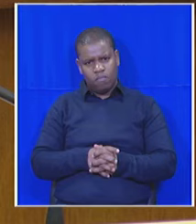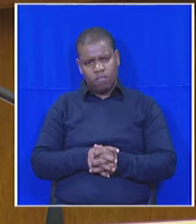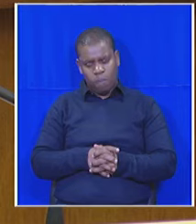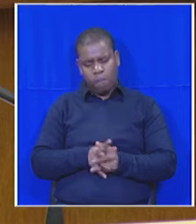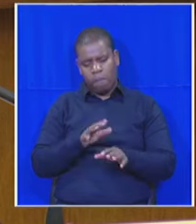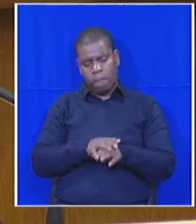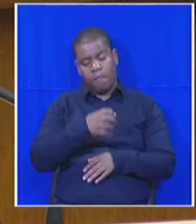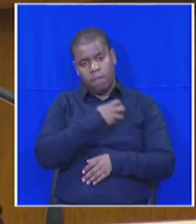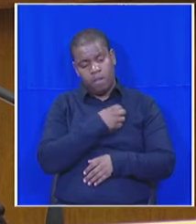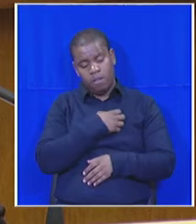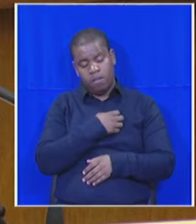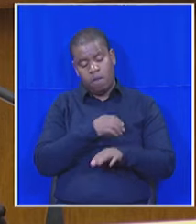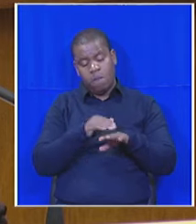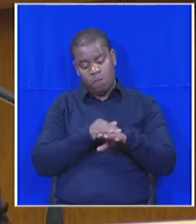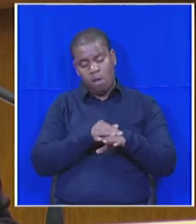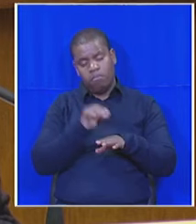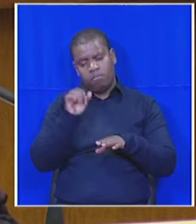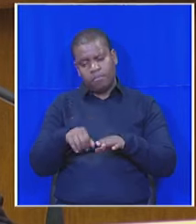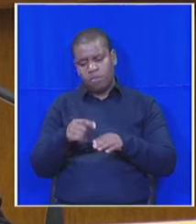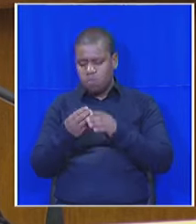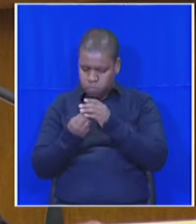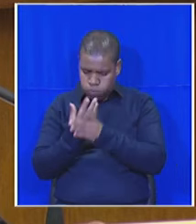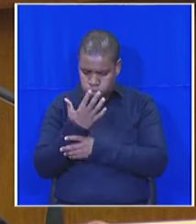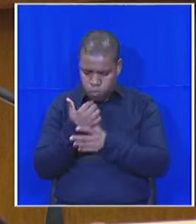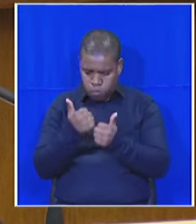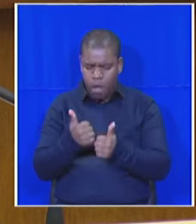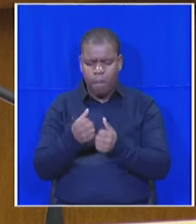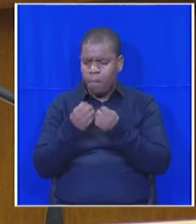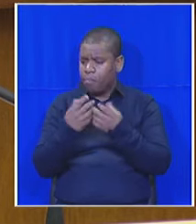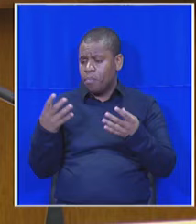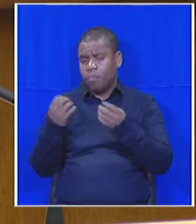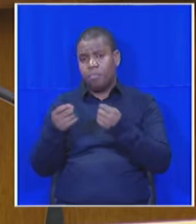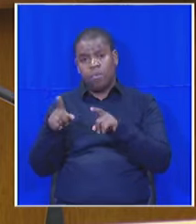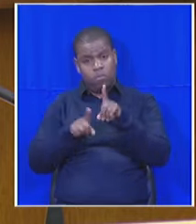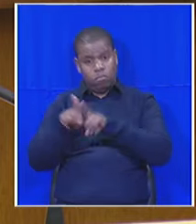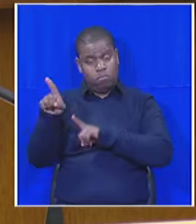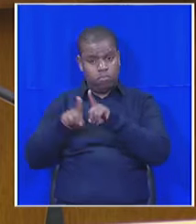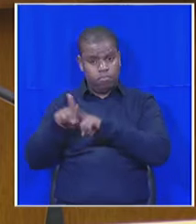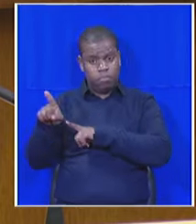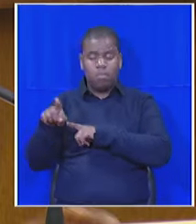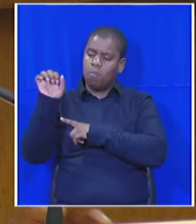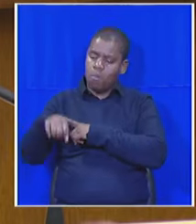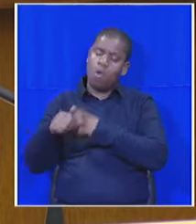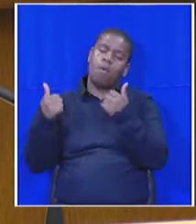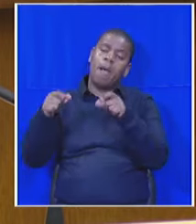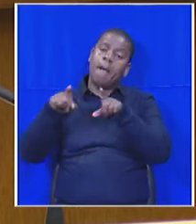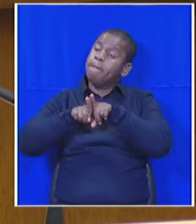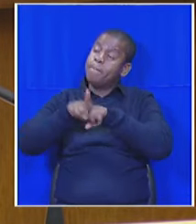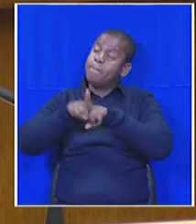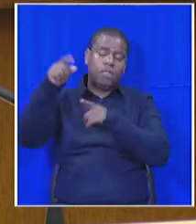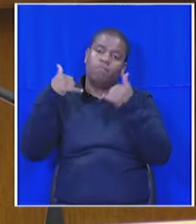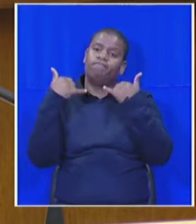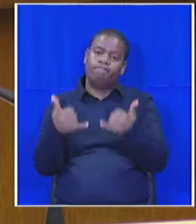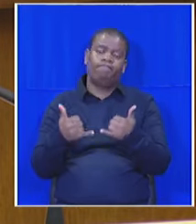Minister Brown, is bearing fruits. We can mention numerous successes, but the biggest success to date is the